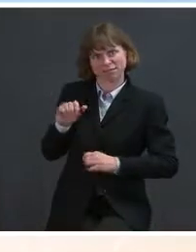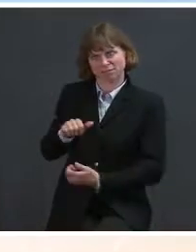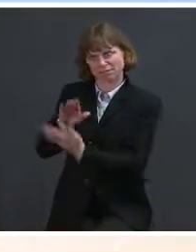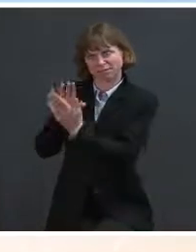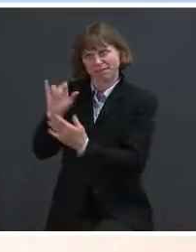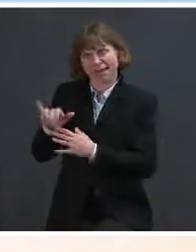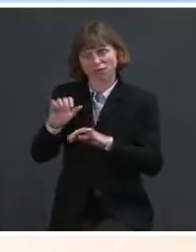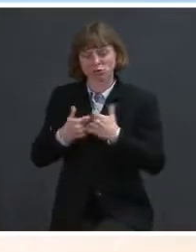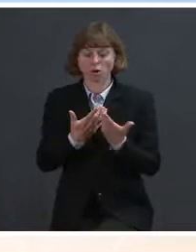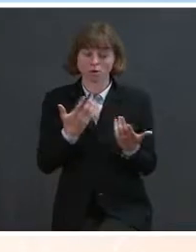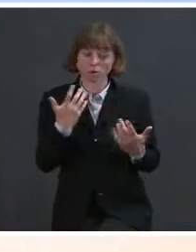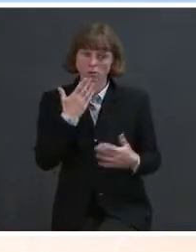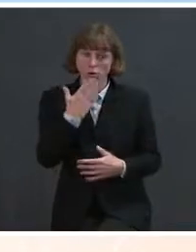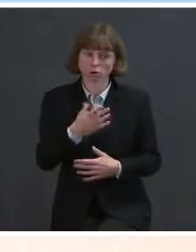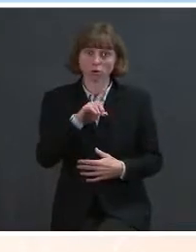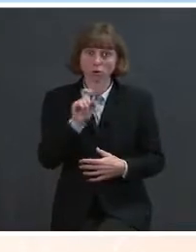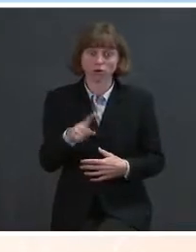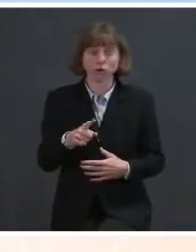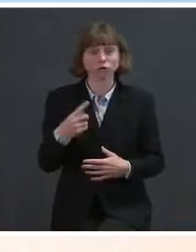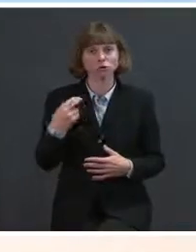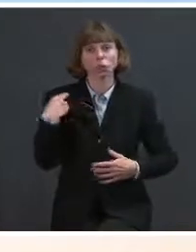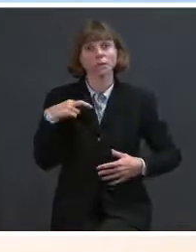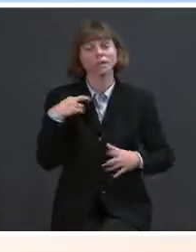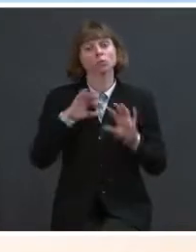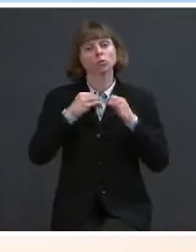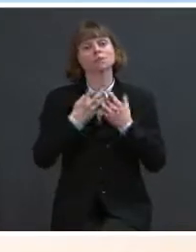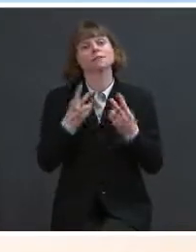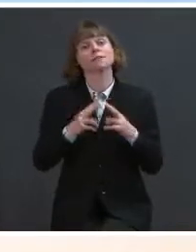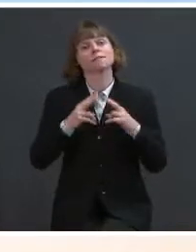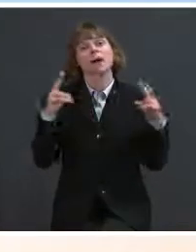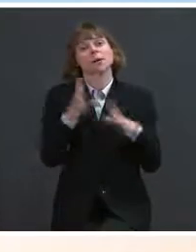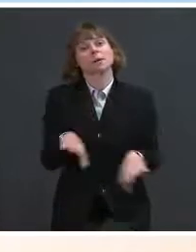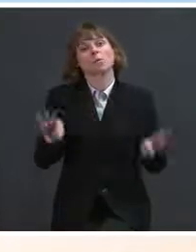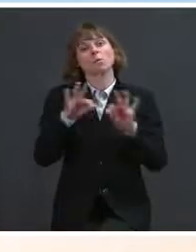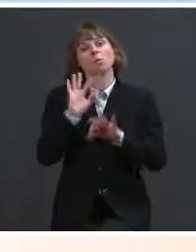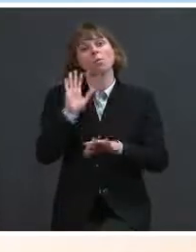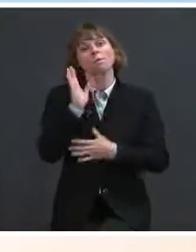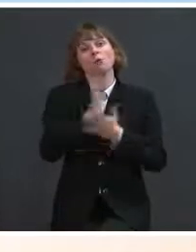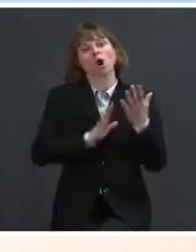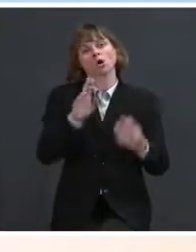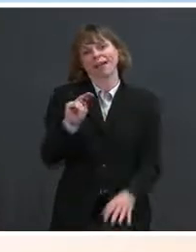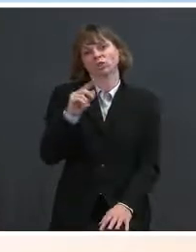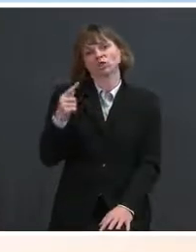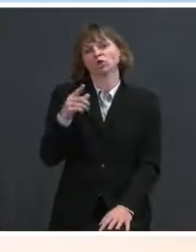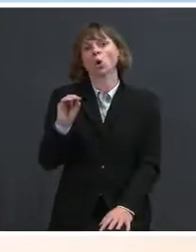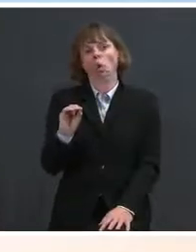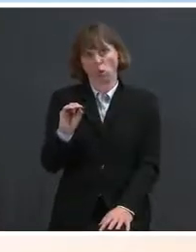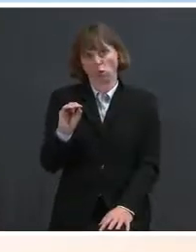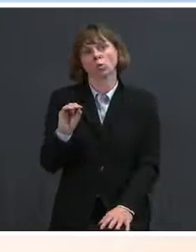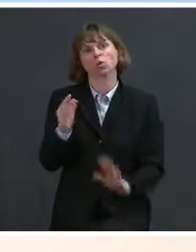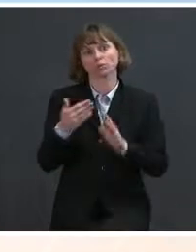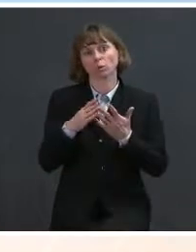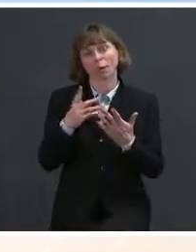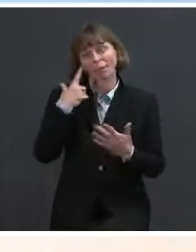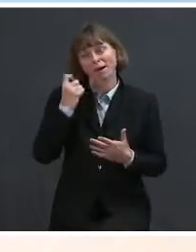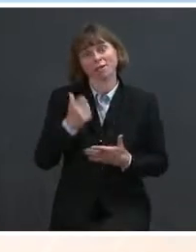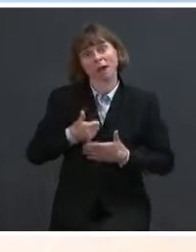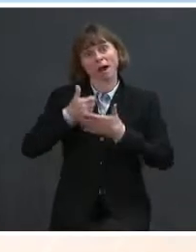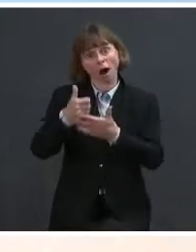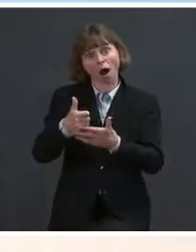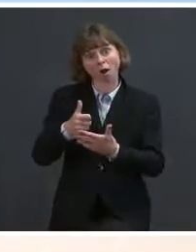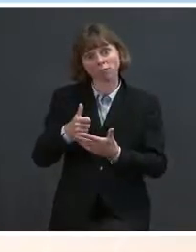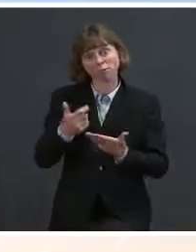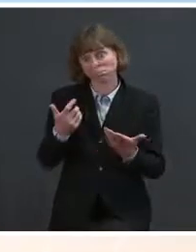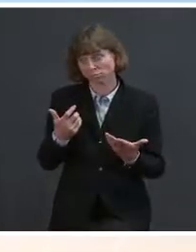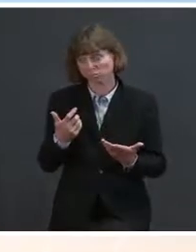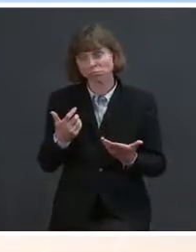an incredibly important part of the NGO community, as you know, as it relates to addressing immigration in a humane way,